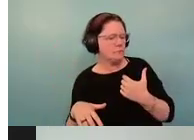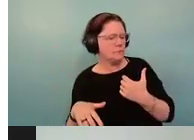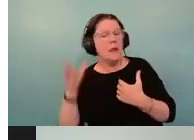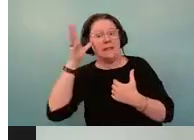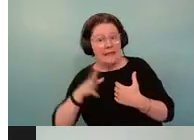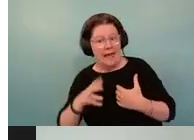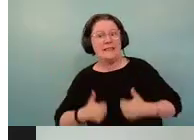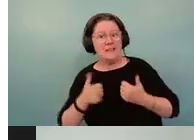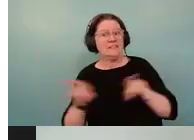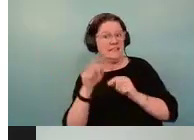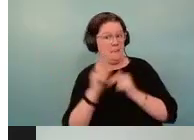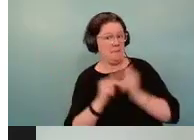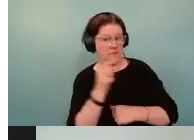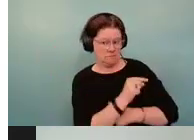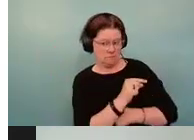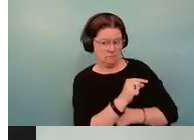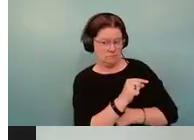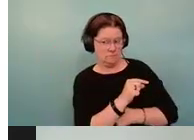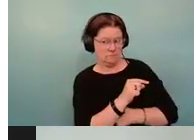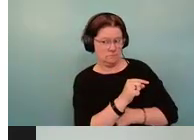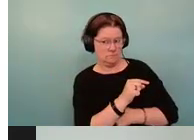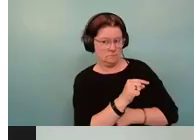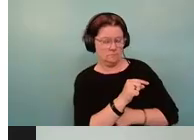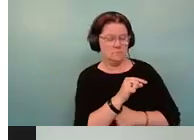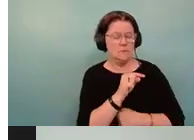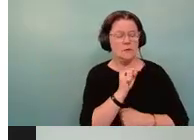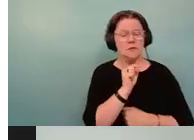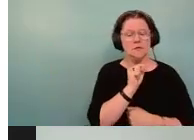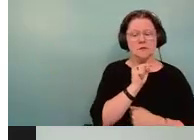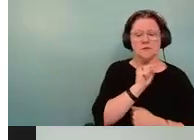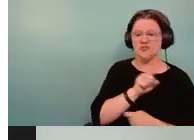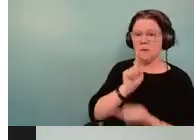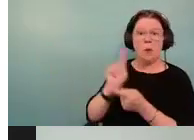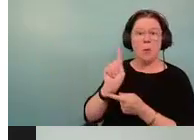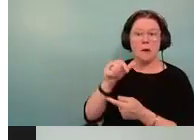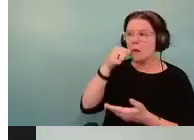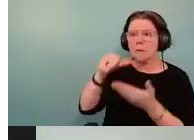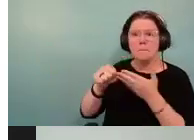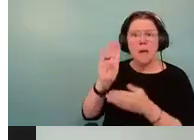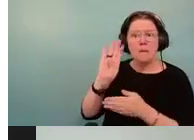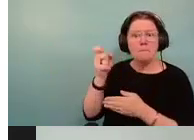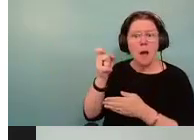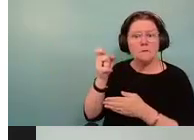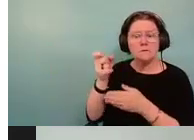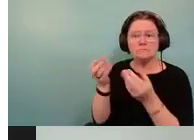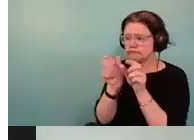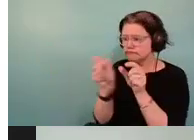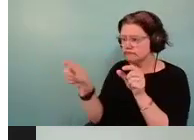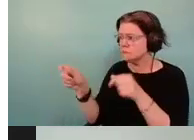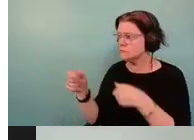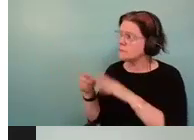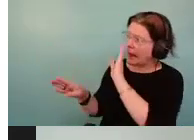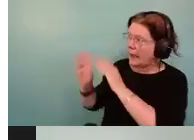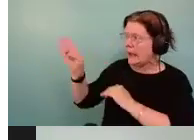her building. So she had met them at the mailbox. When she'd get her mail, they'd say hi. So were